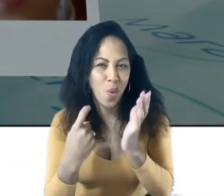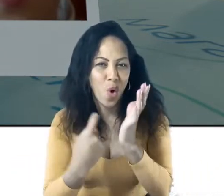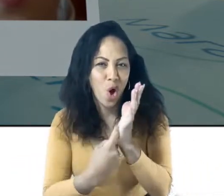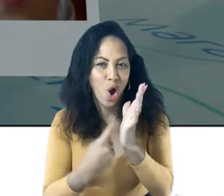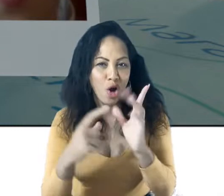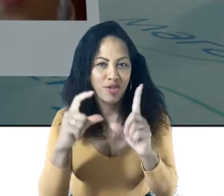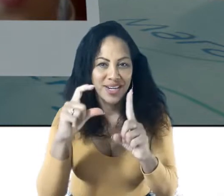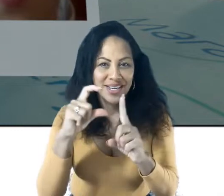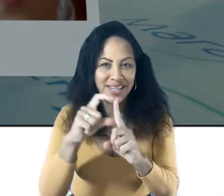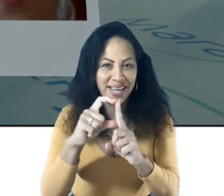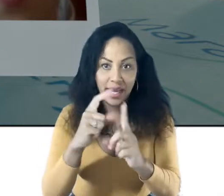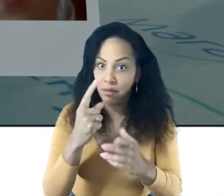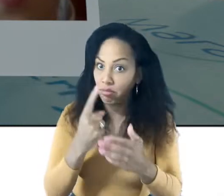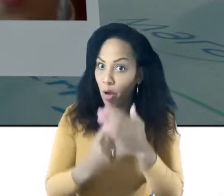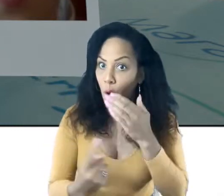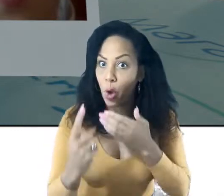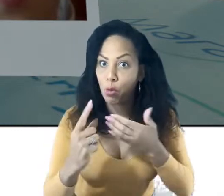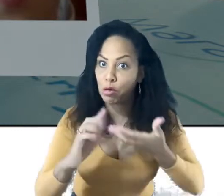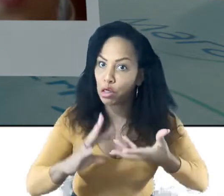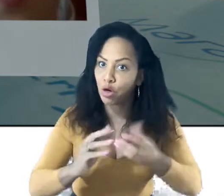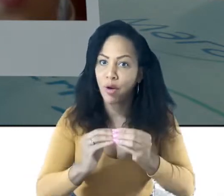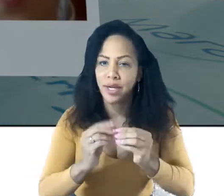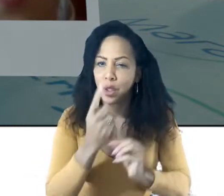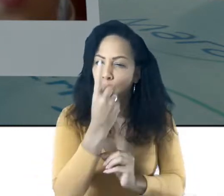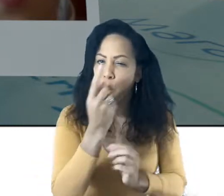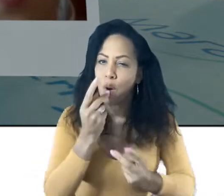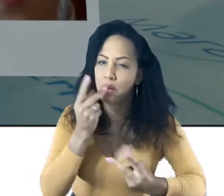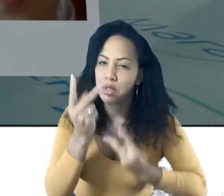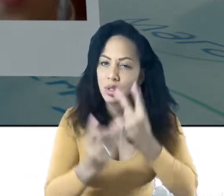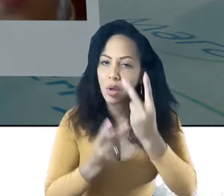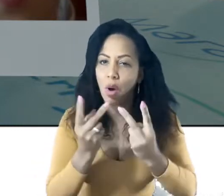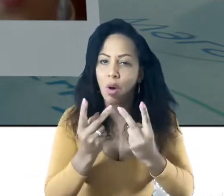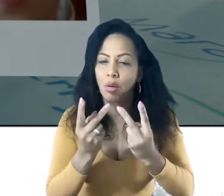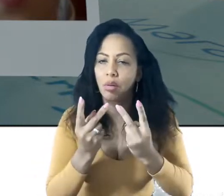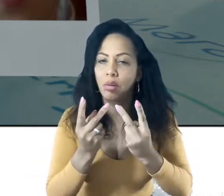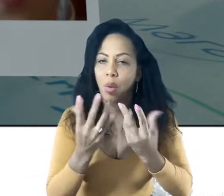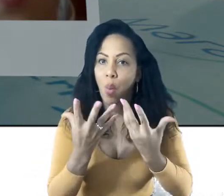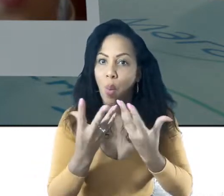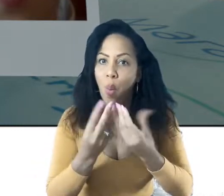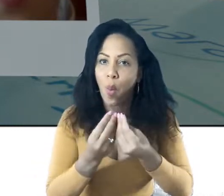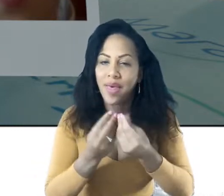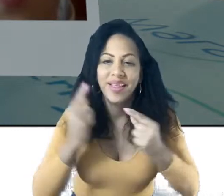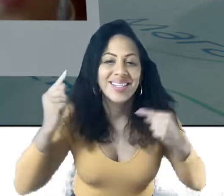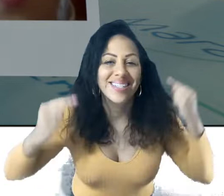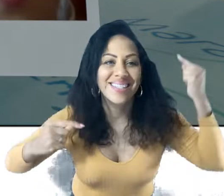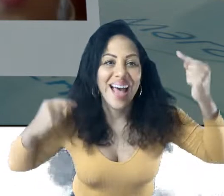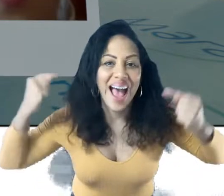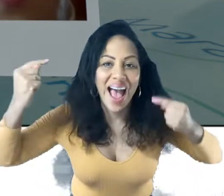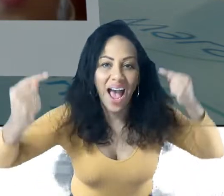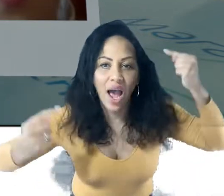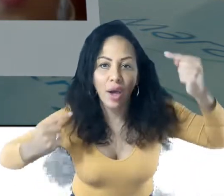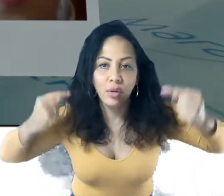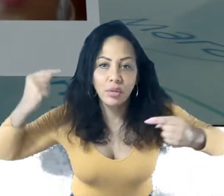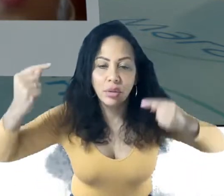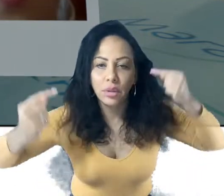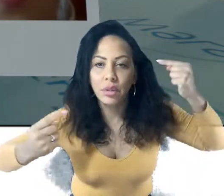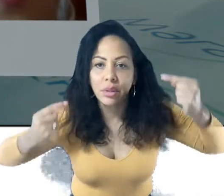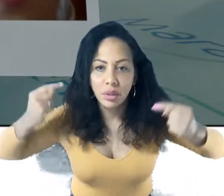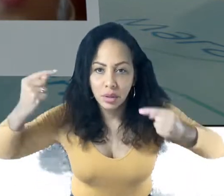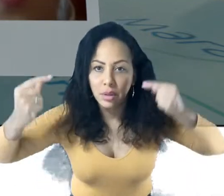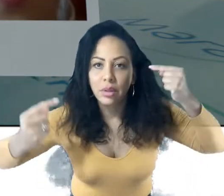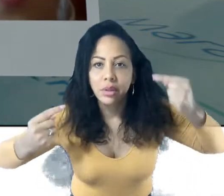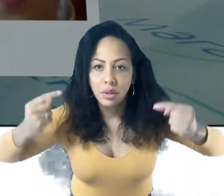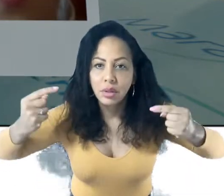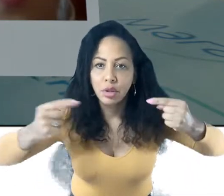piece and then some soundscapes, but all of the singing and soundscapes were made with people from the area. So